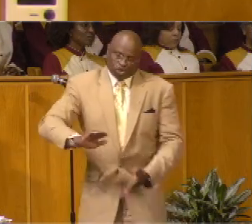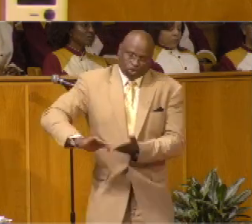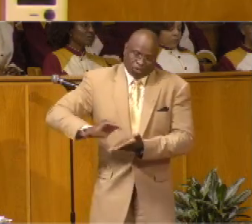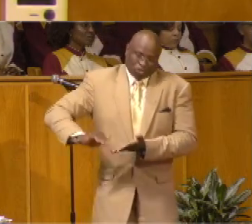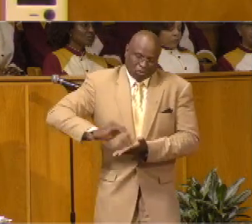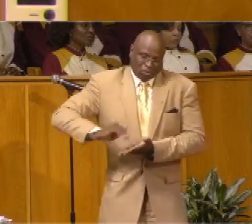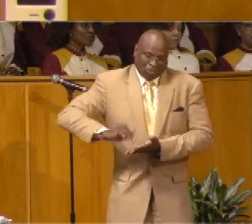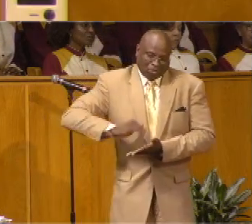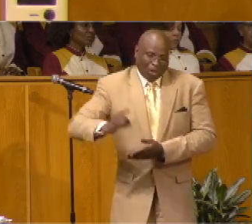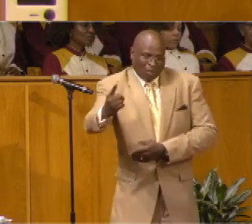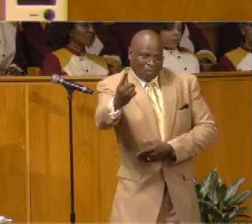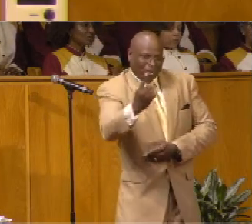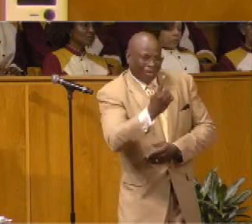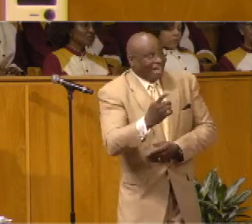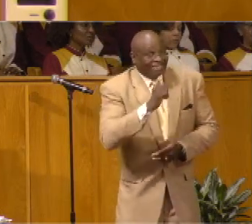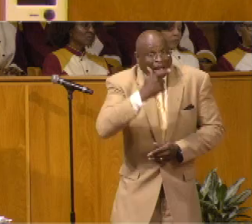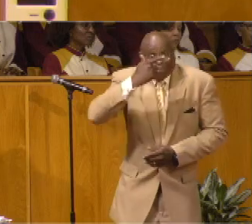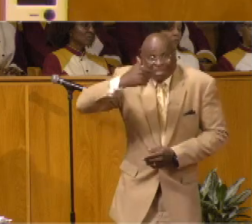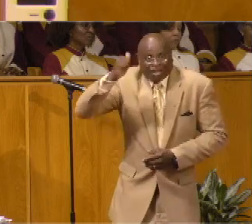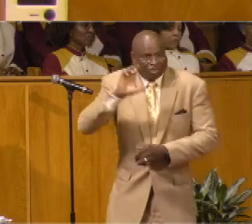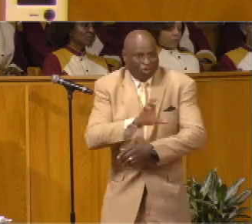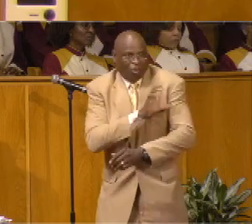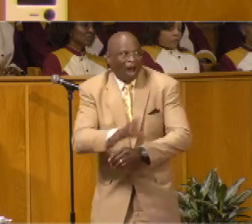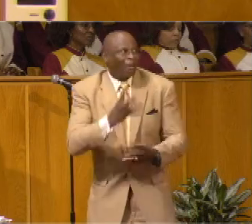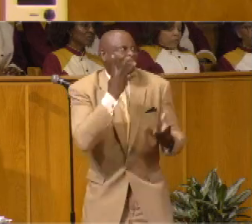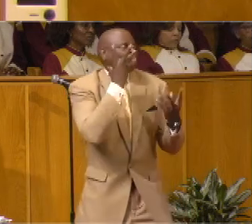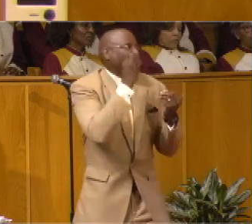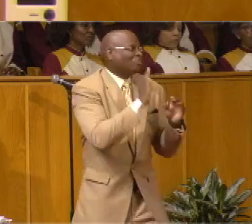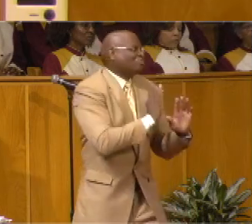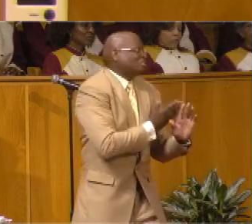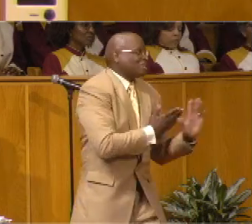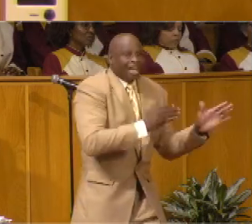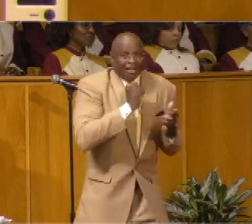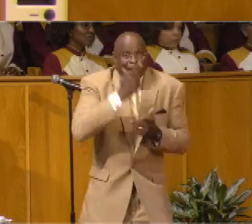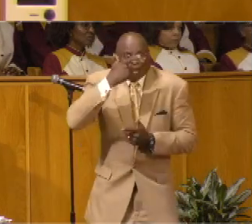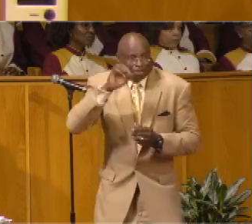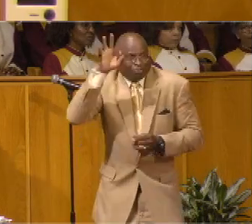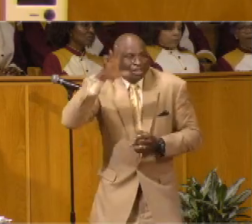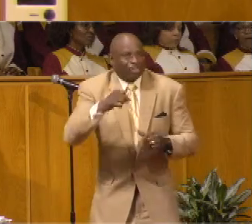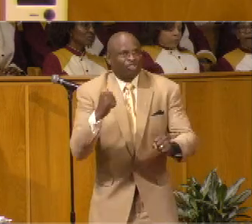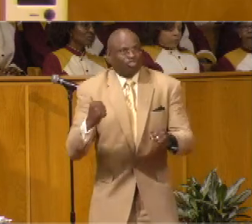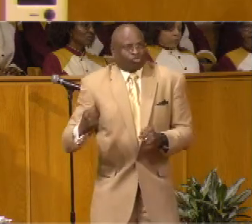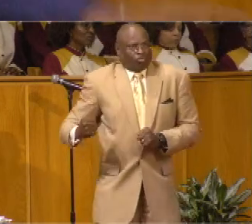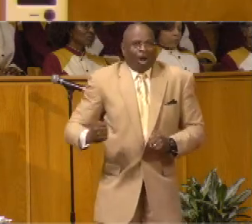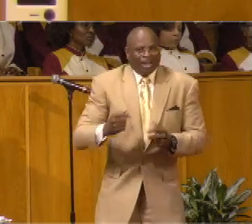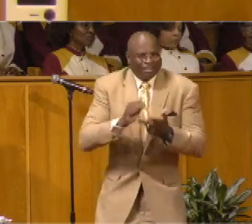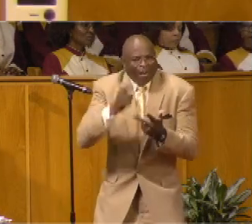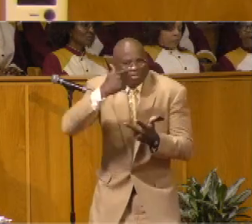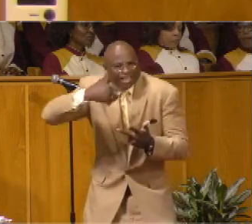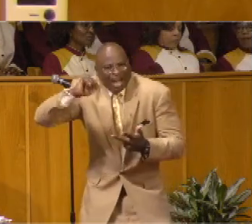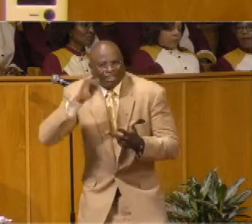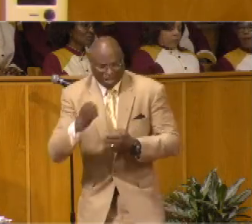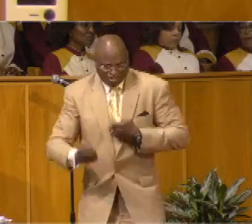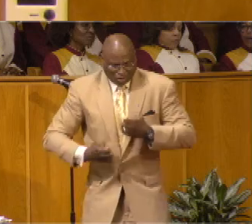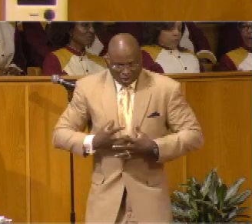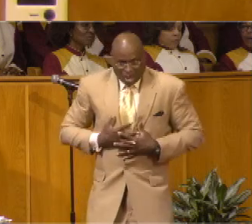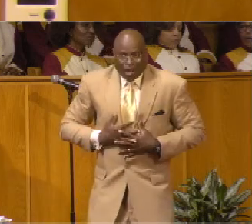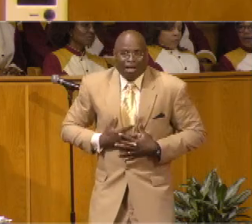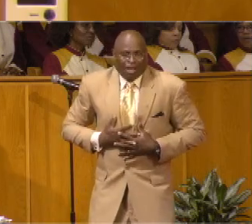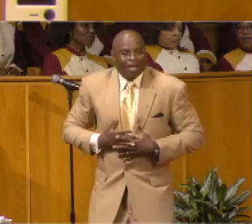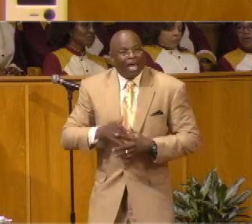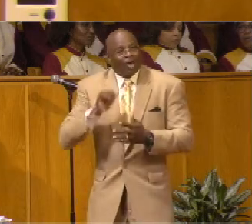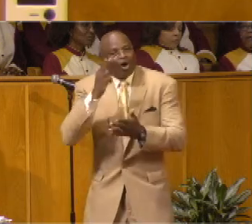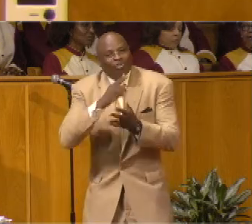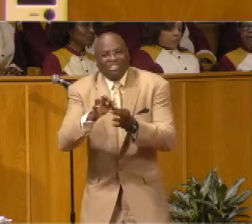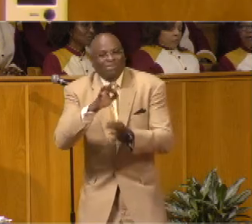yes to Jesus, that was not because of the choir singing. That was not because of the preacher preaching. That was not an emotional moment. That was